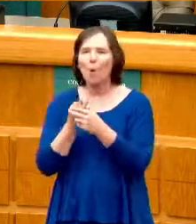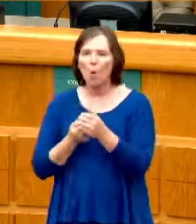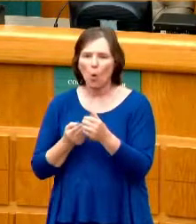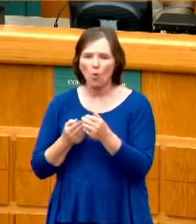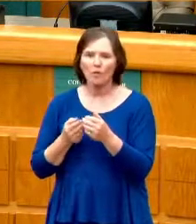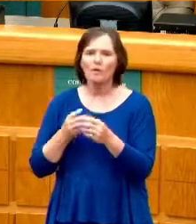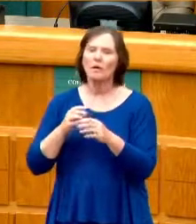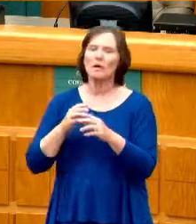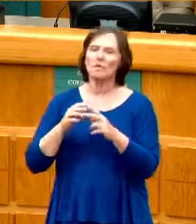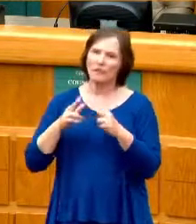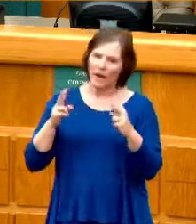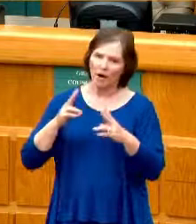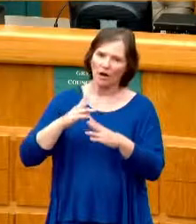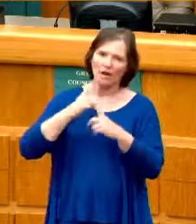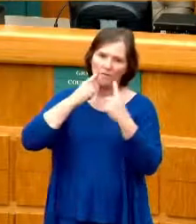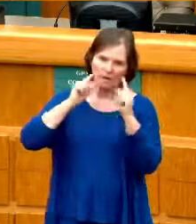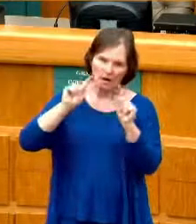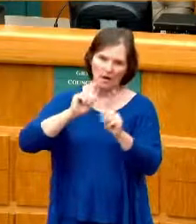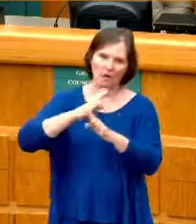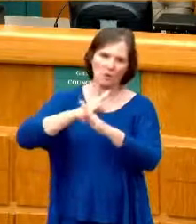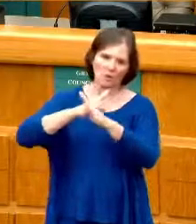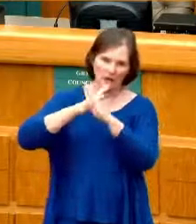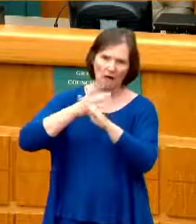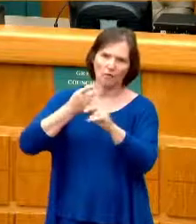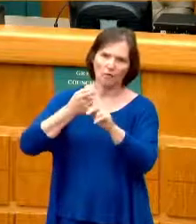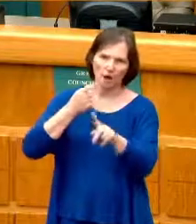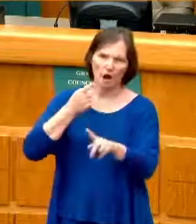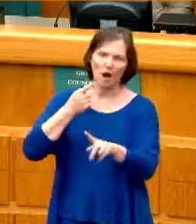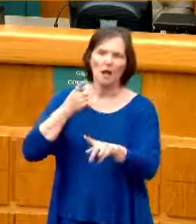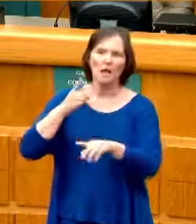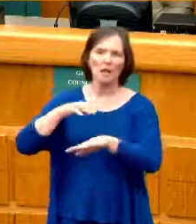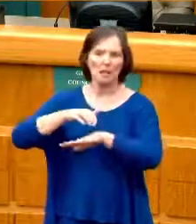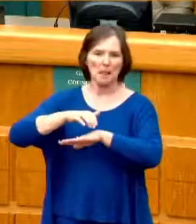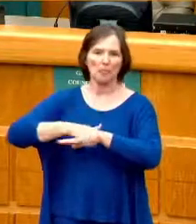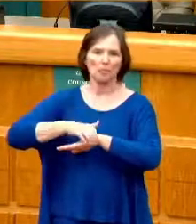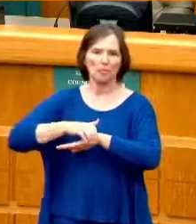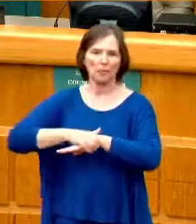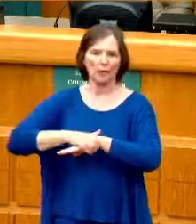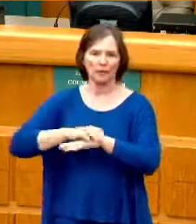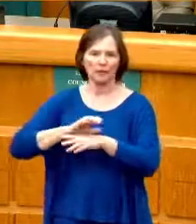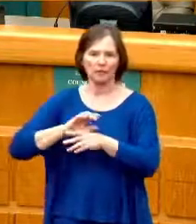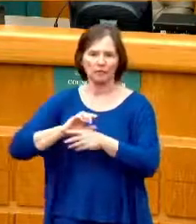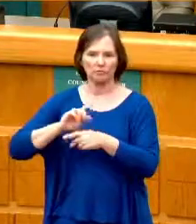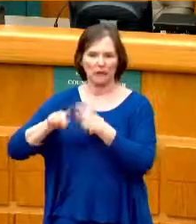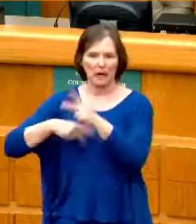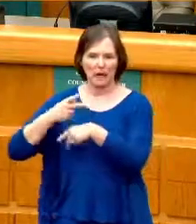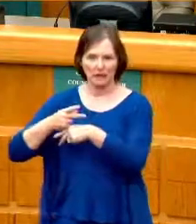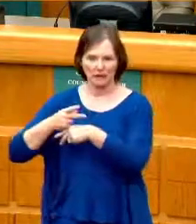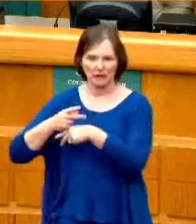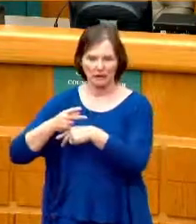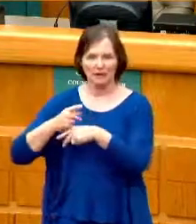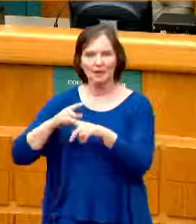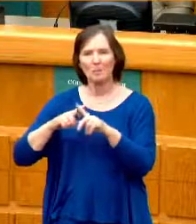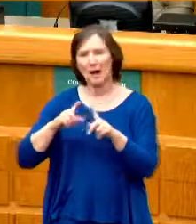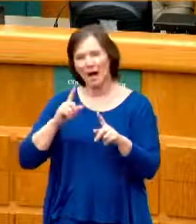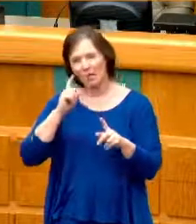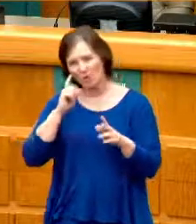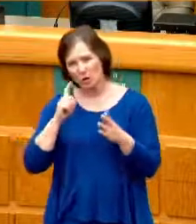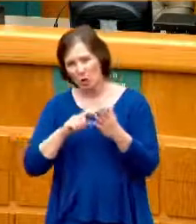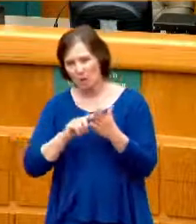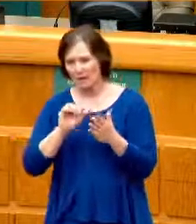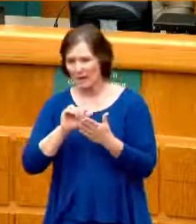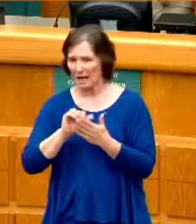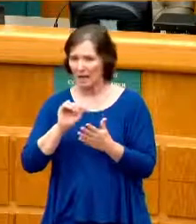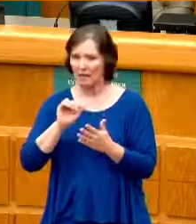B117. But we are seeing that they are not as effective against the South African, the